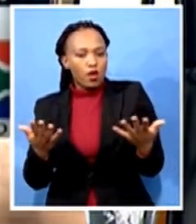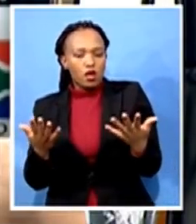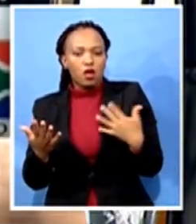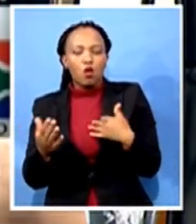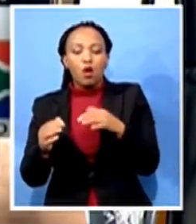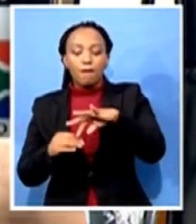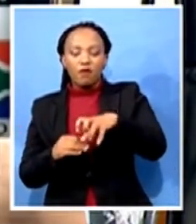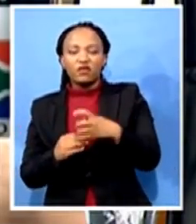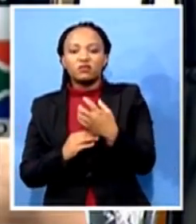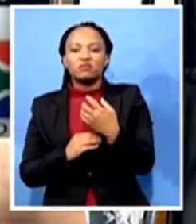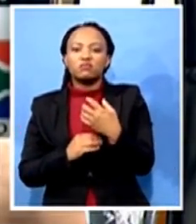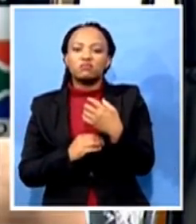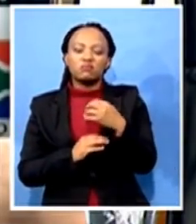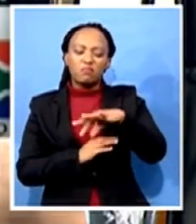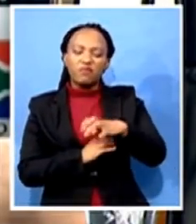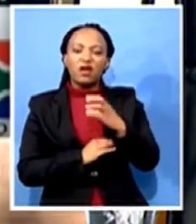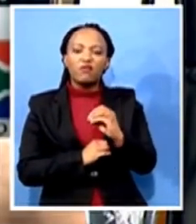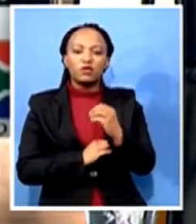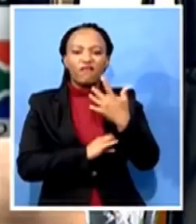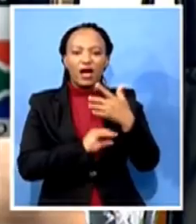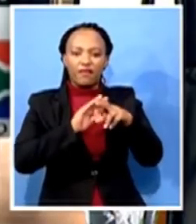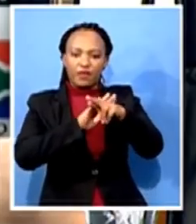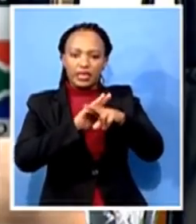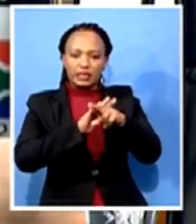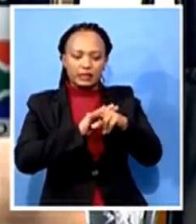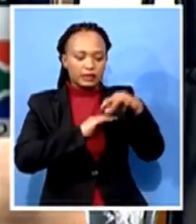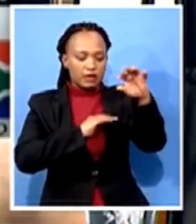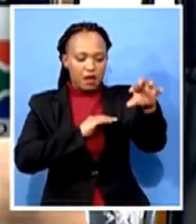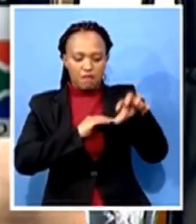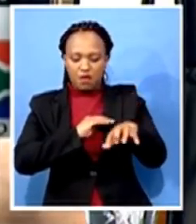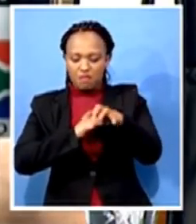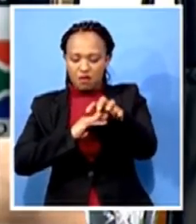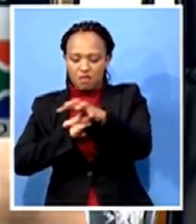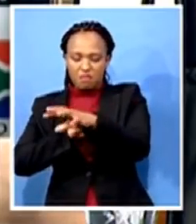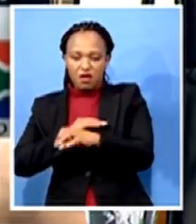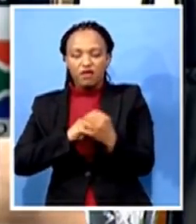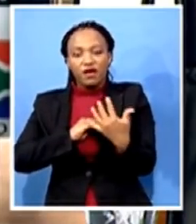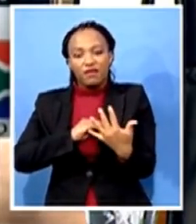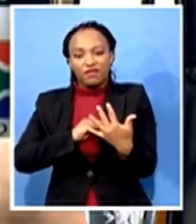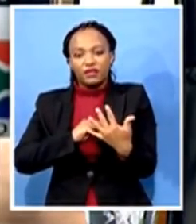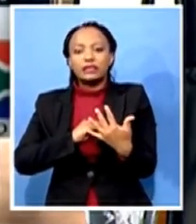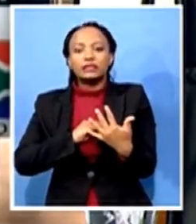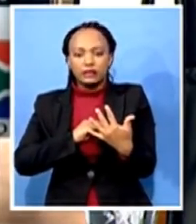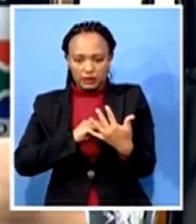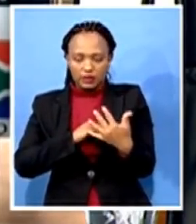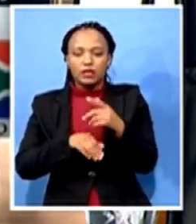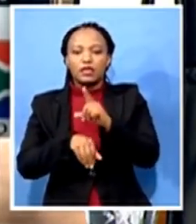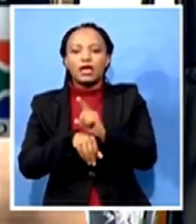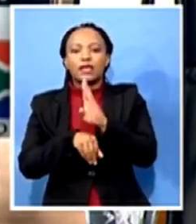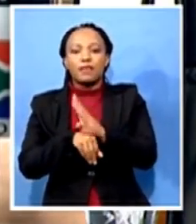well. And those were the issues that the database has had to consider. And